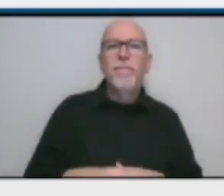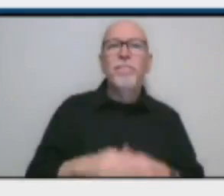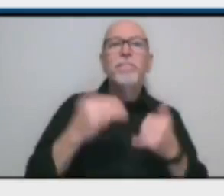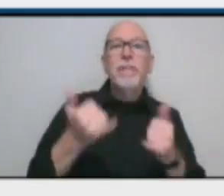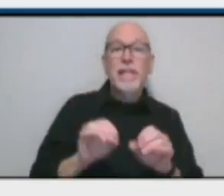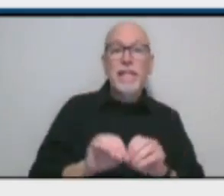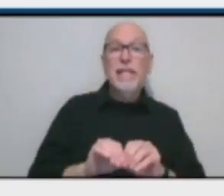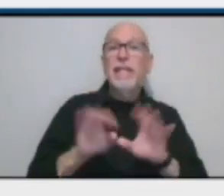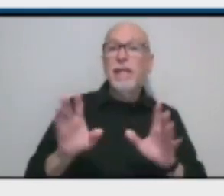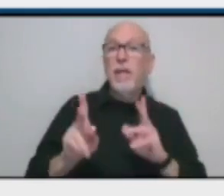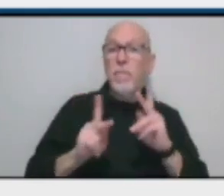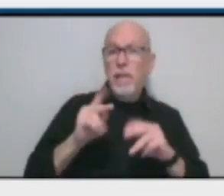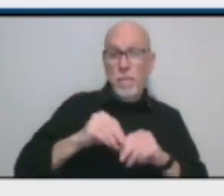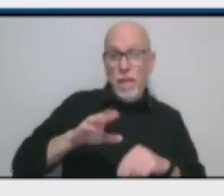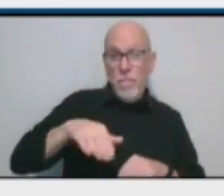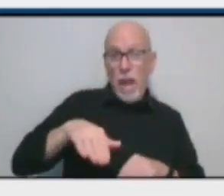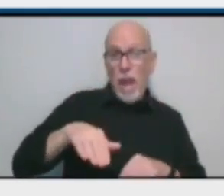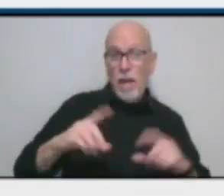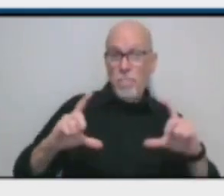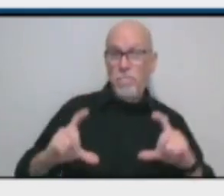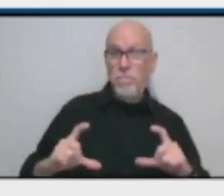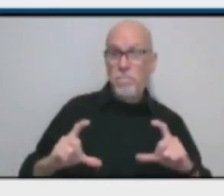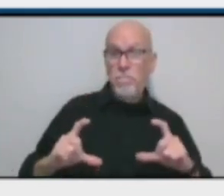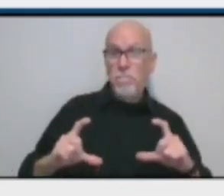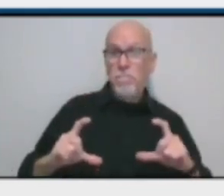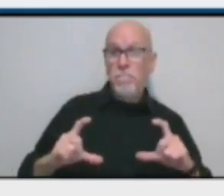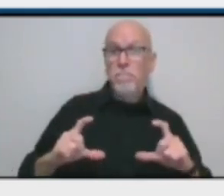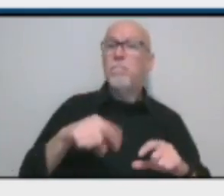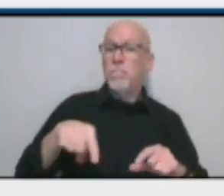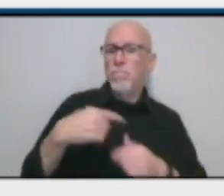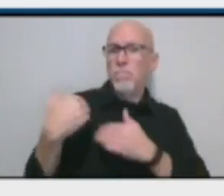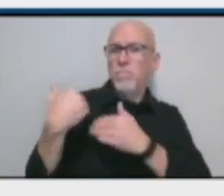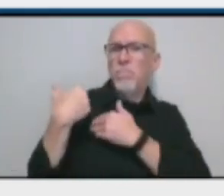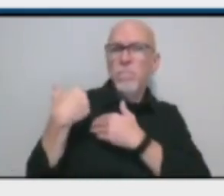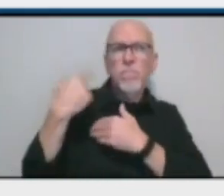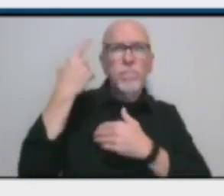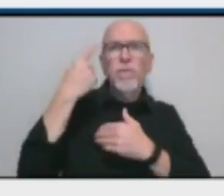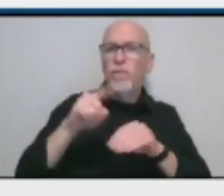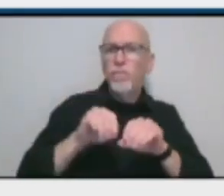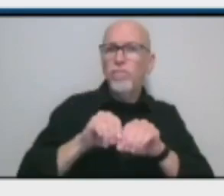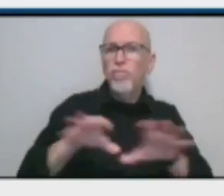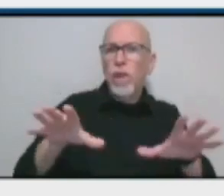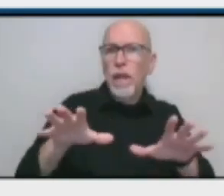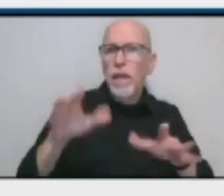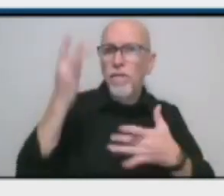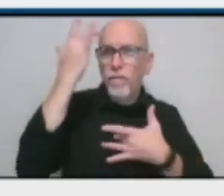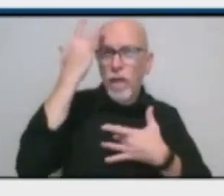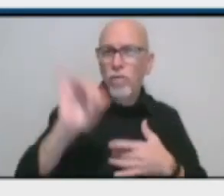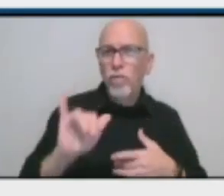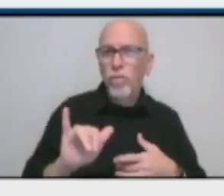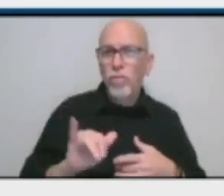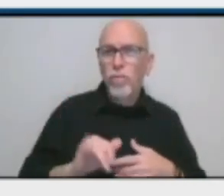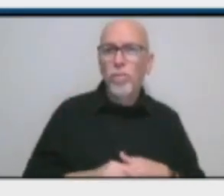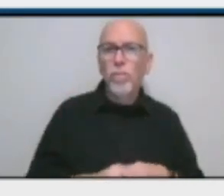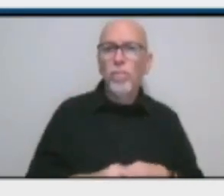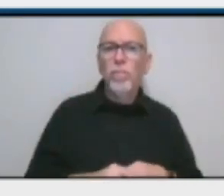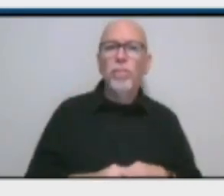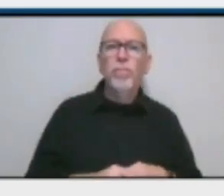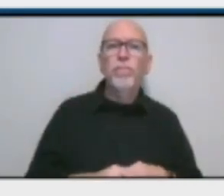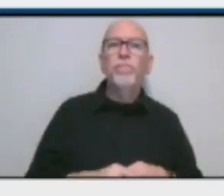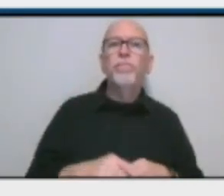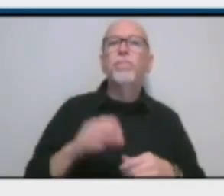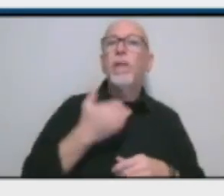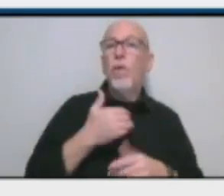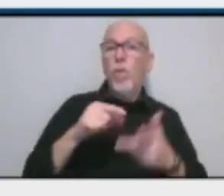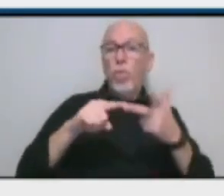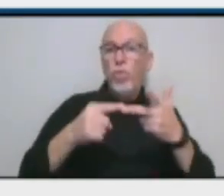that people on the bottom half of the pyramid are responsible for significant spread of the virus. In Wave 3, we utilized